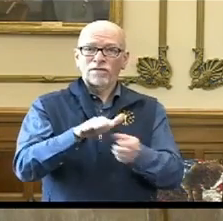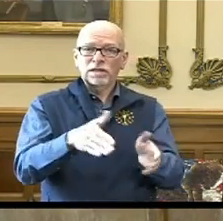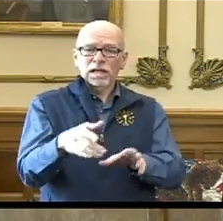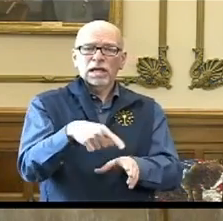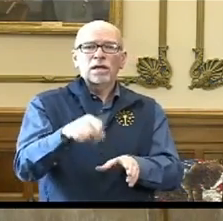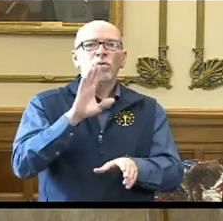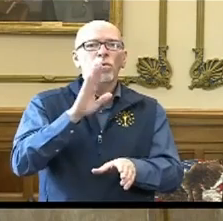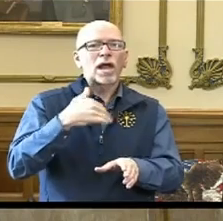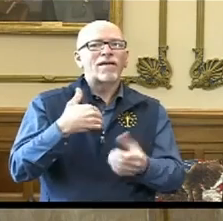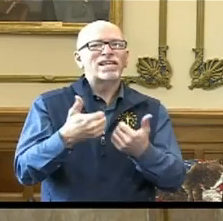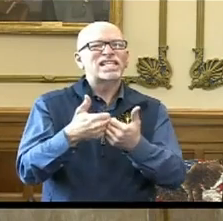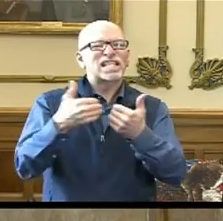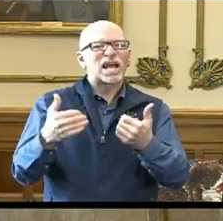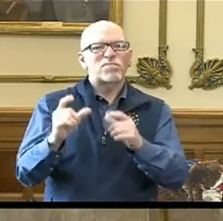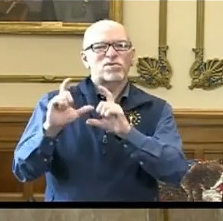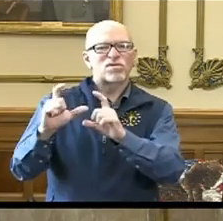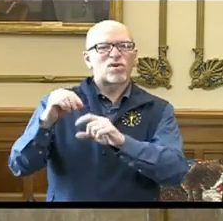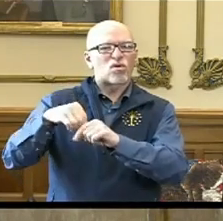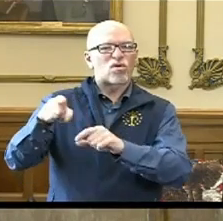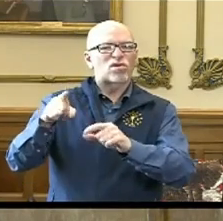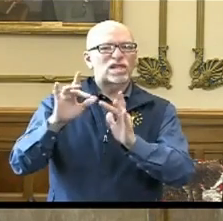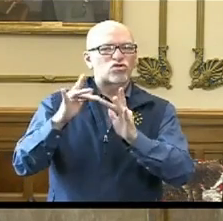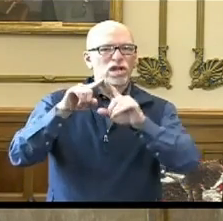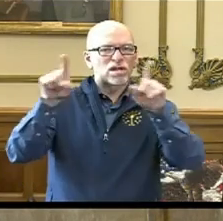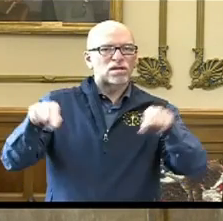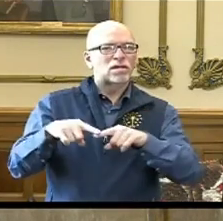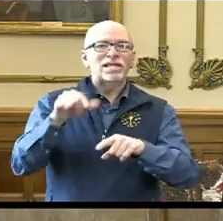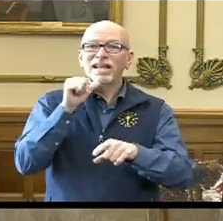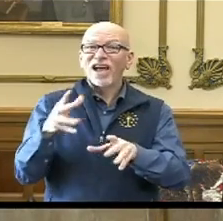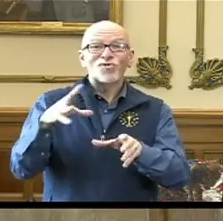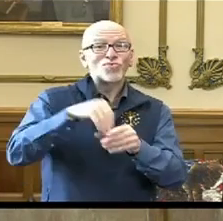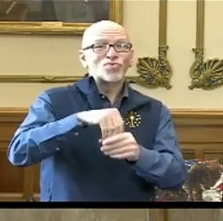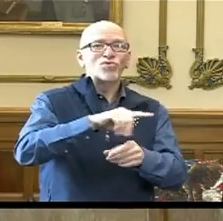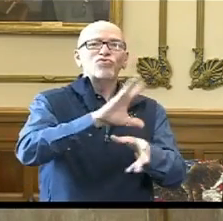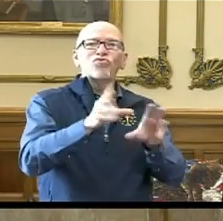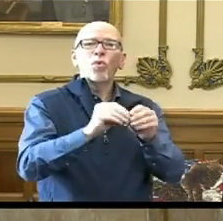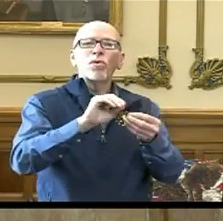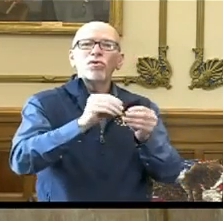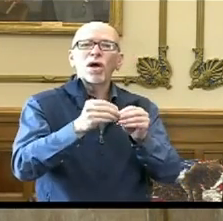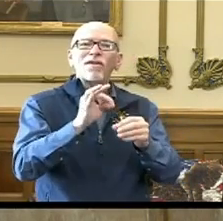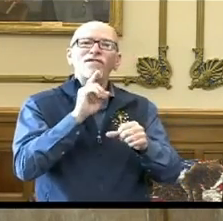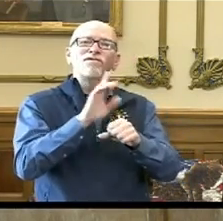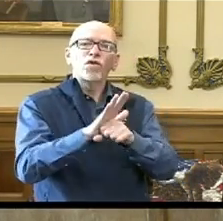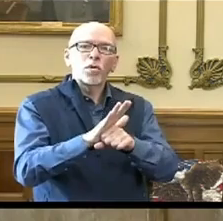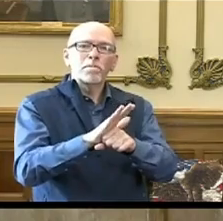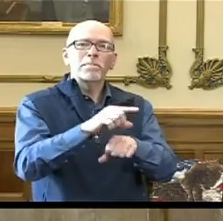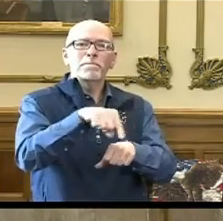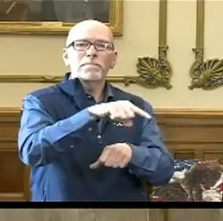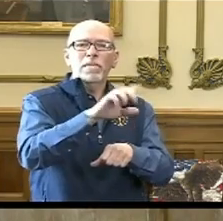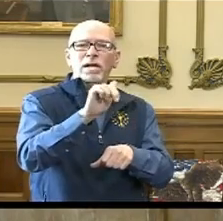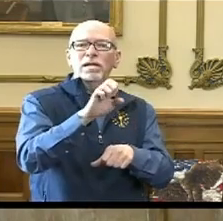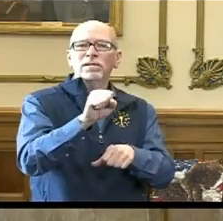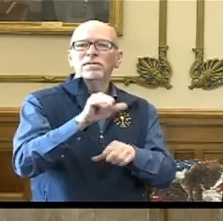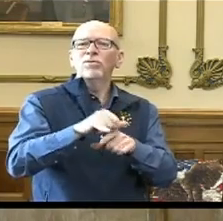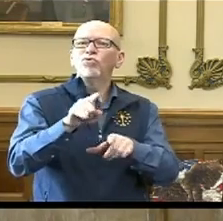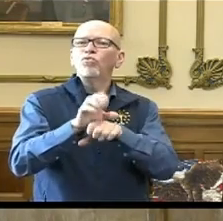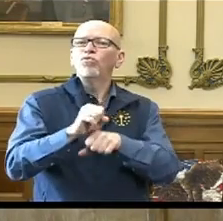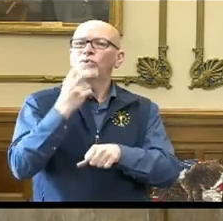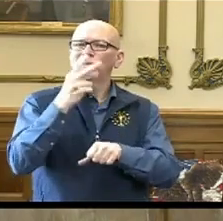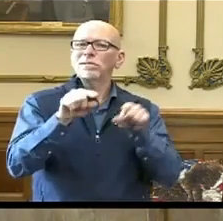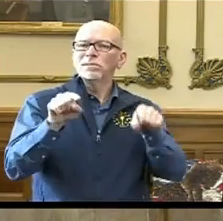in a separate area of the dashboard and will not be included in the total number of confirmed cases that you're accustomed to